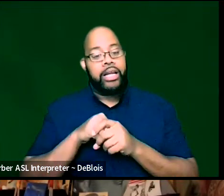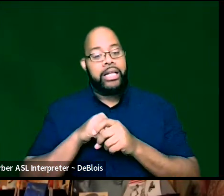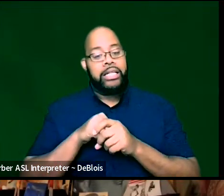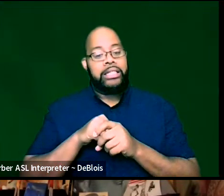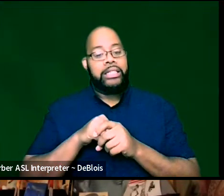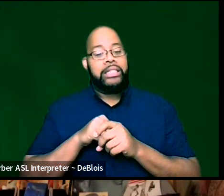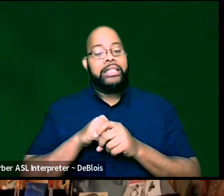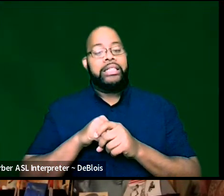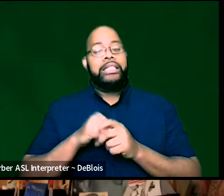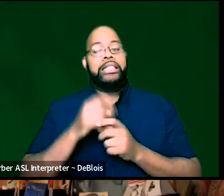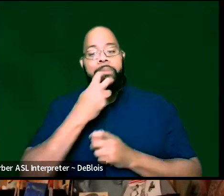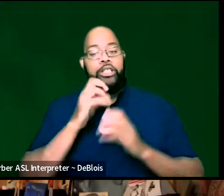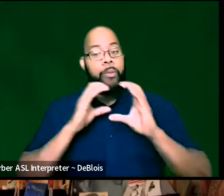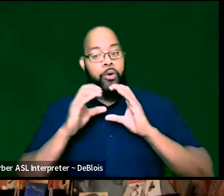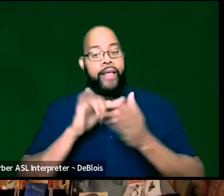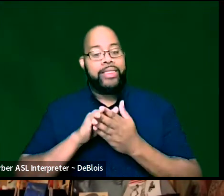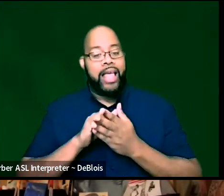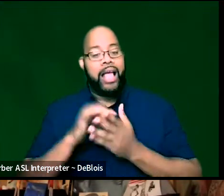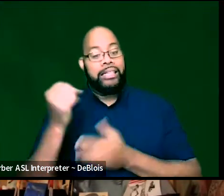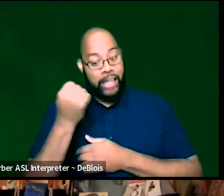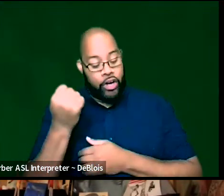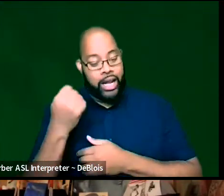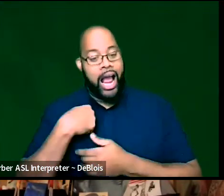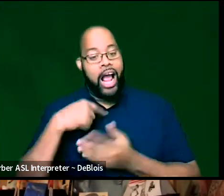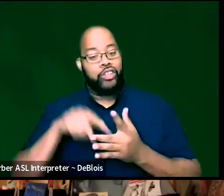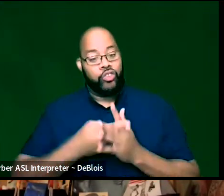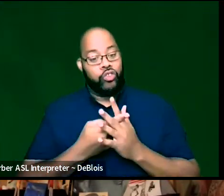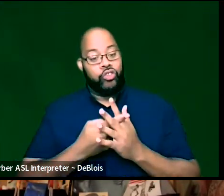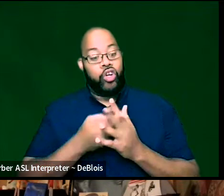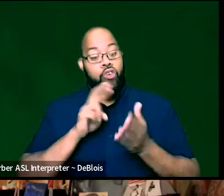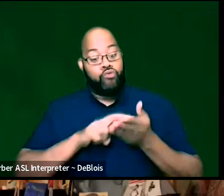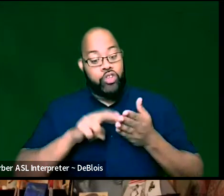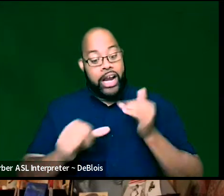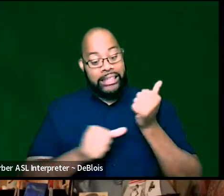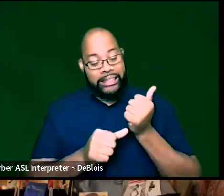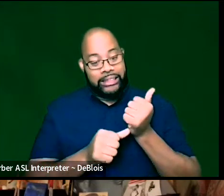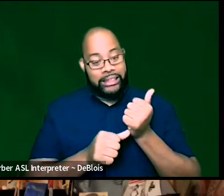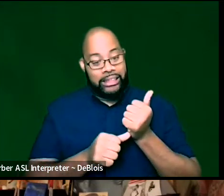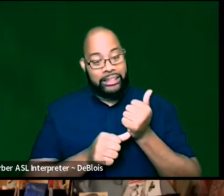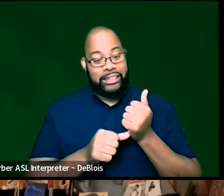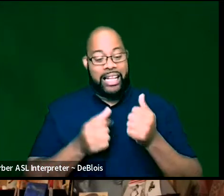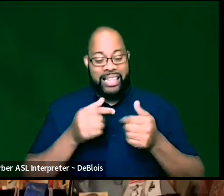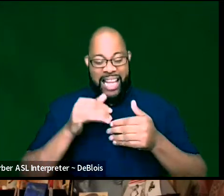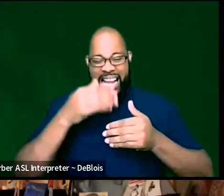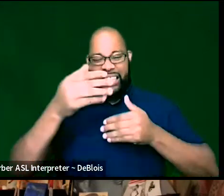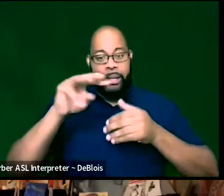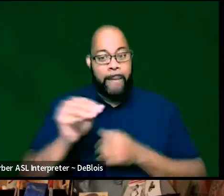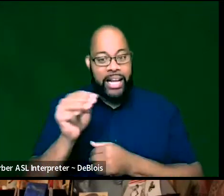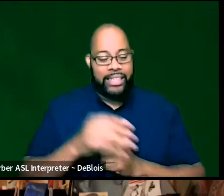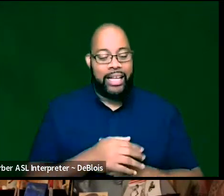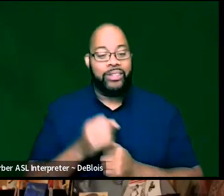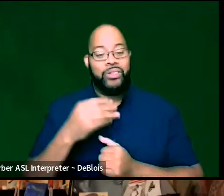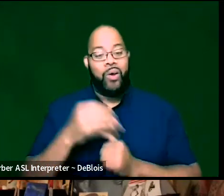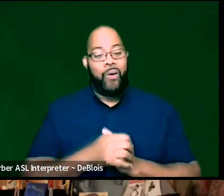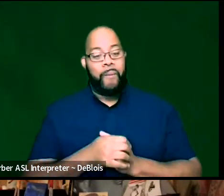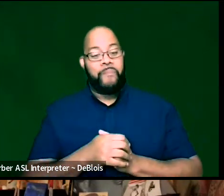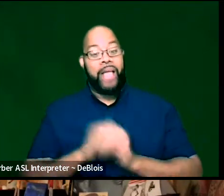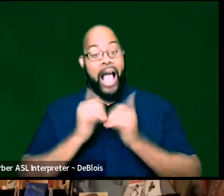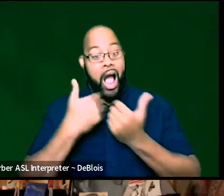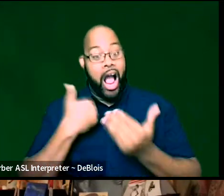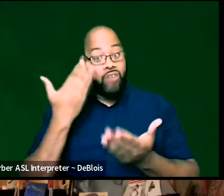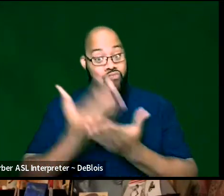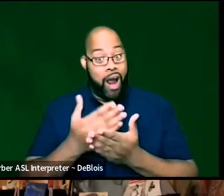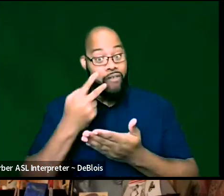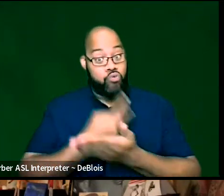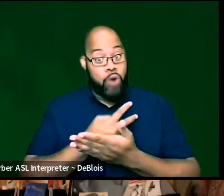speech communication. That was a Saturday, and I started as a research assistant the following Monday. So how did I get to